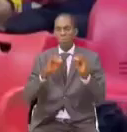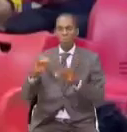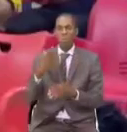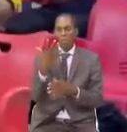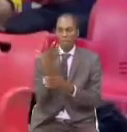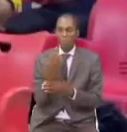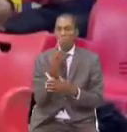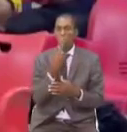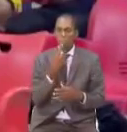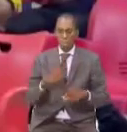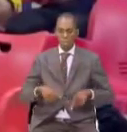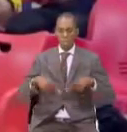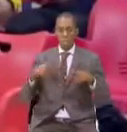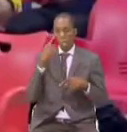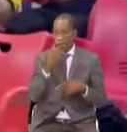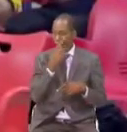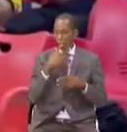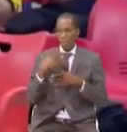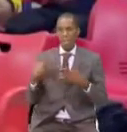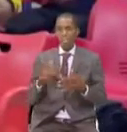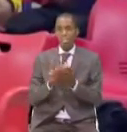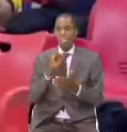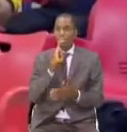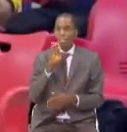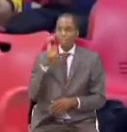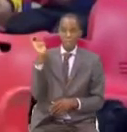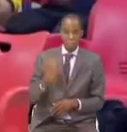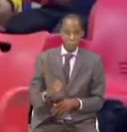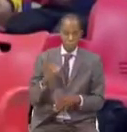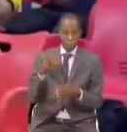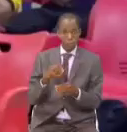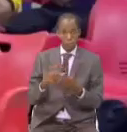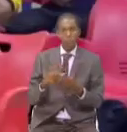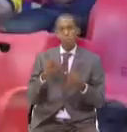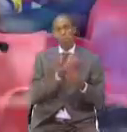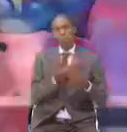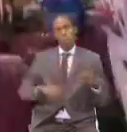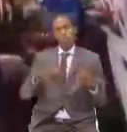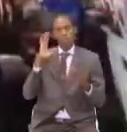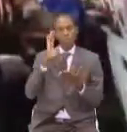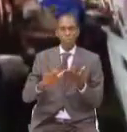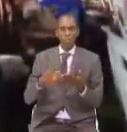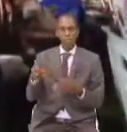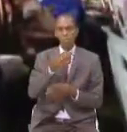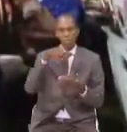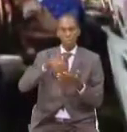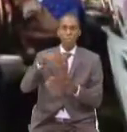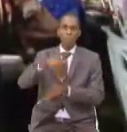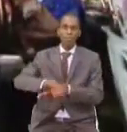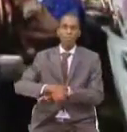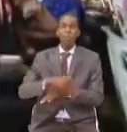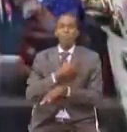your life, your eyes, that is evil into, the Lord will forgive you tonight. And then it